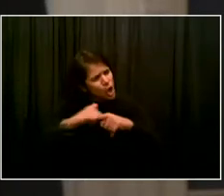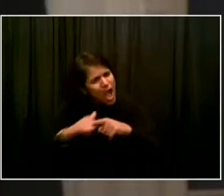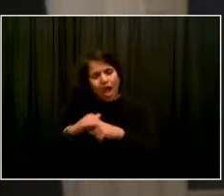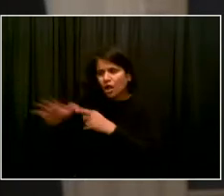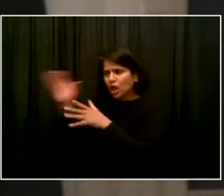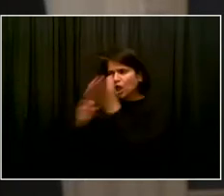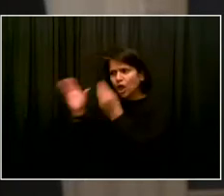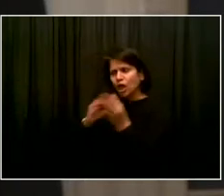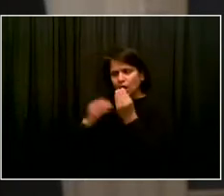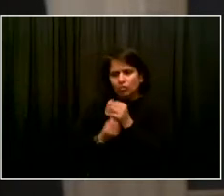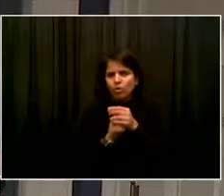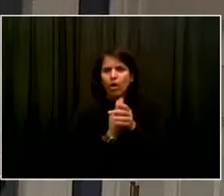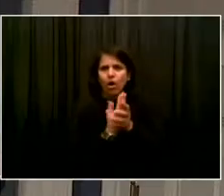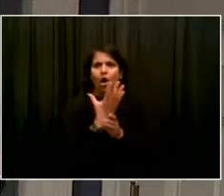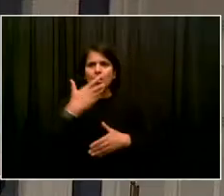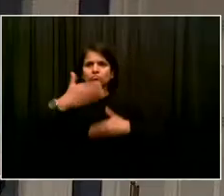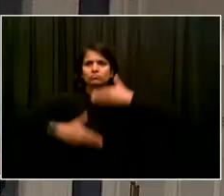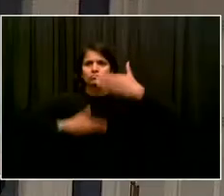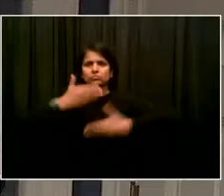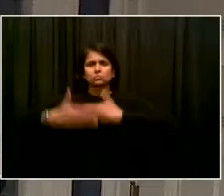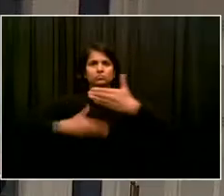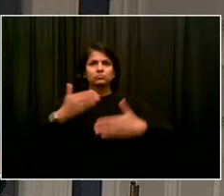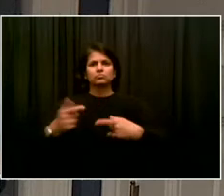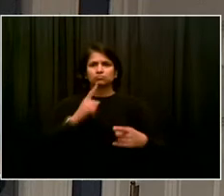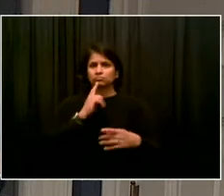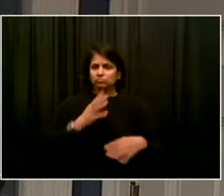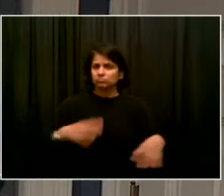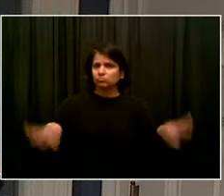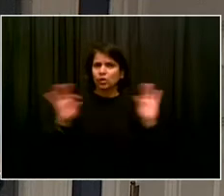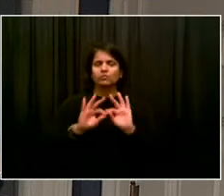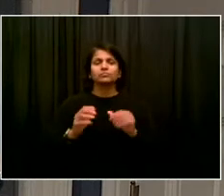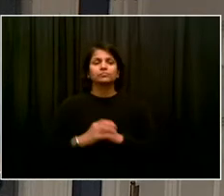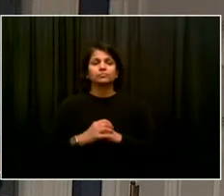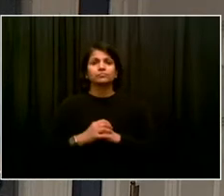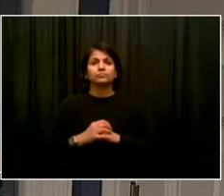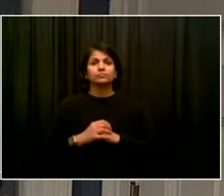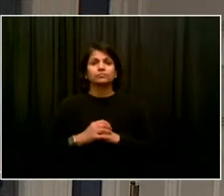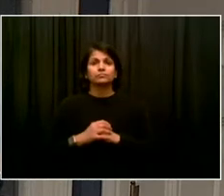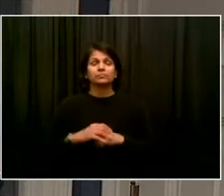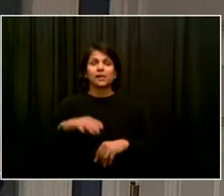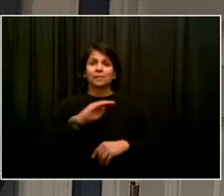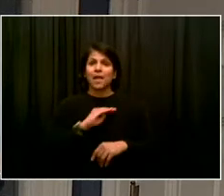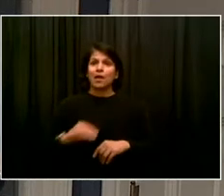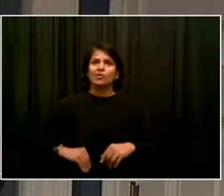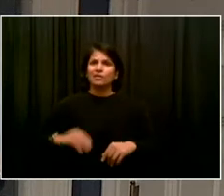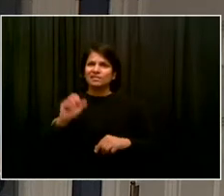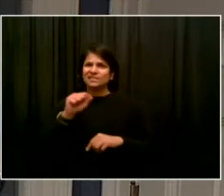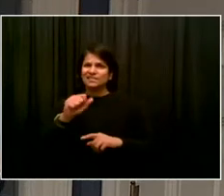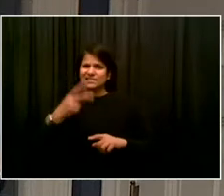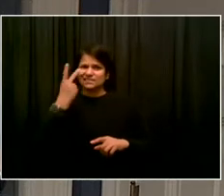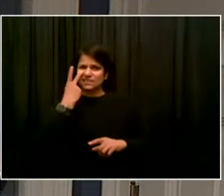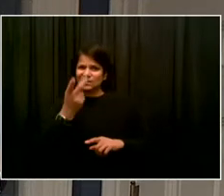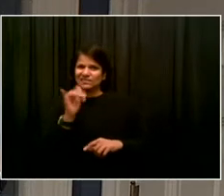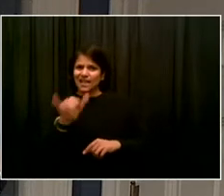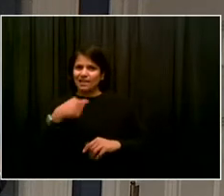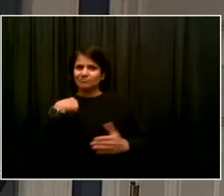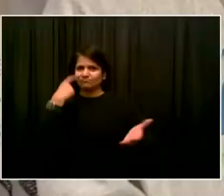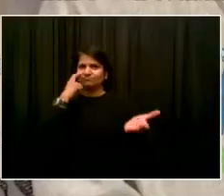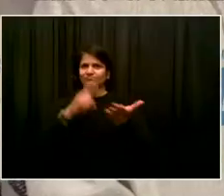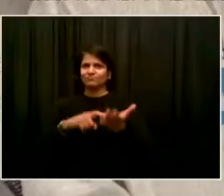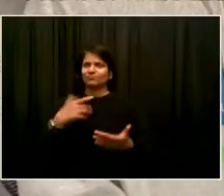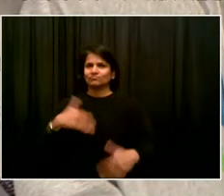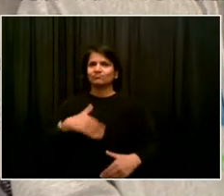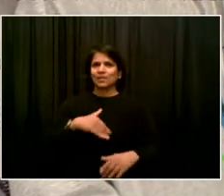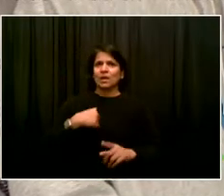that's important that people understand who we are. And I have seen it. I want to testify. I've seen the professionalism, the commitment, the